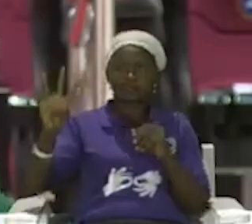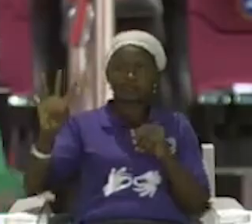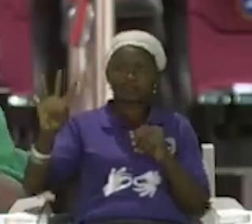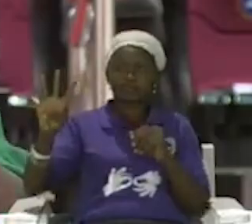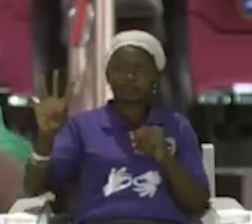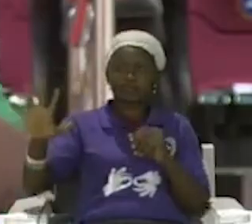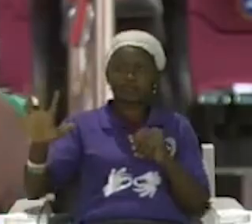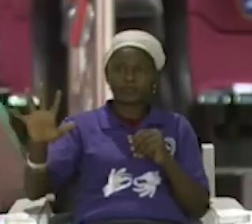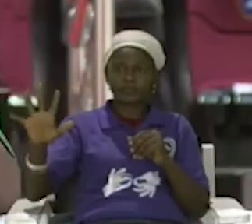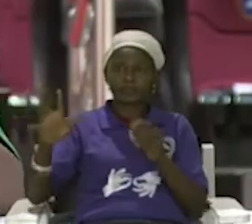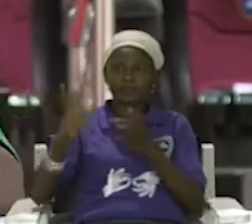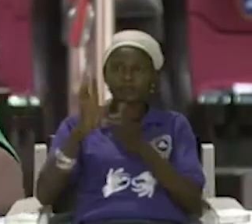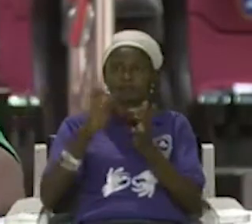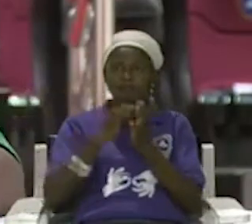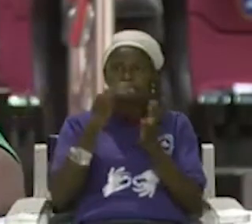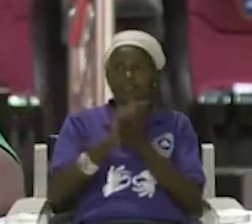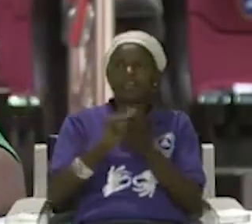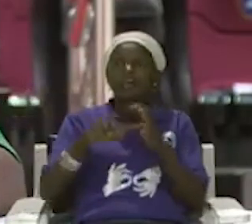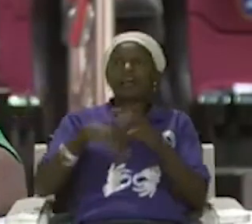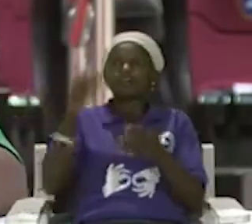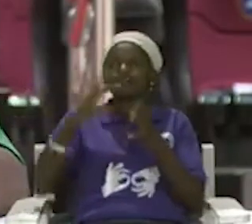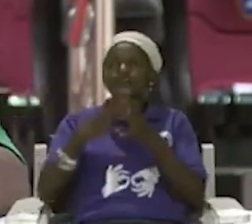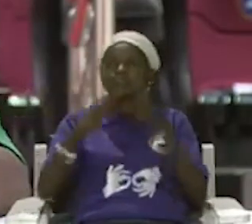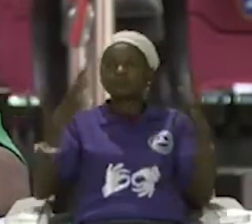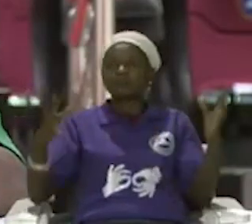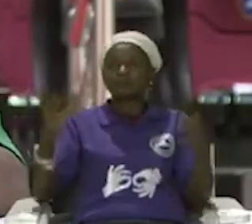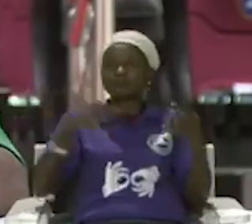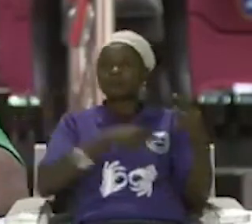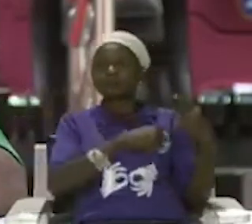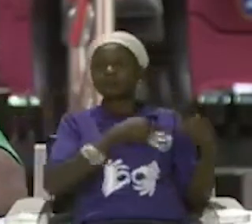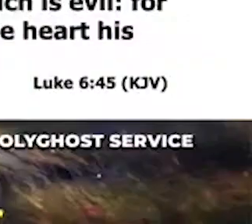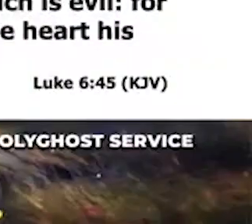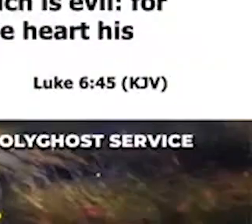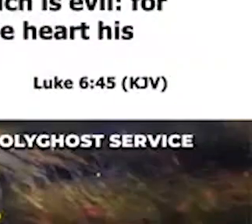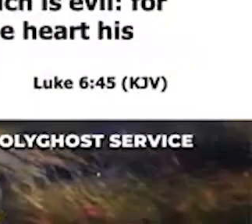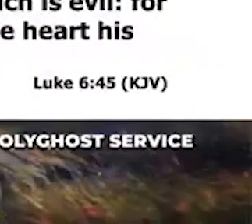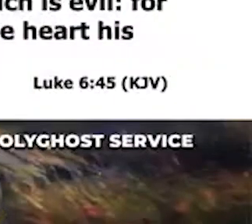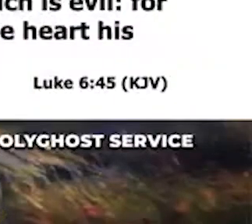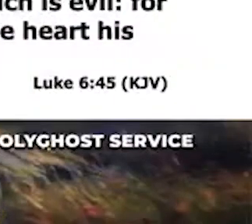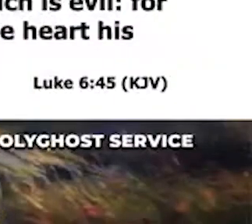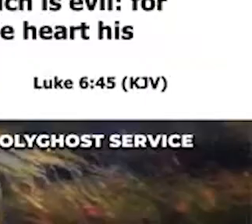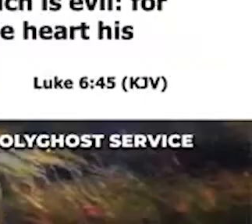the Bible says, out of the abundance of the heart, the mouth speaks.